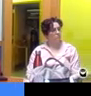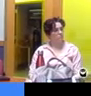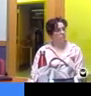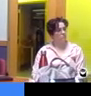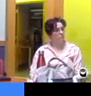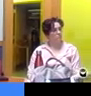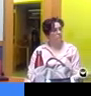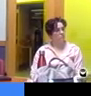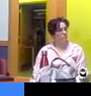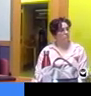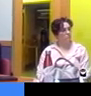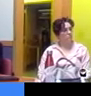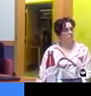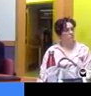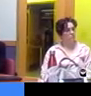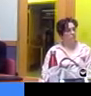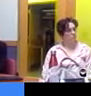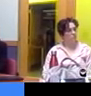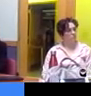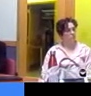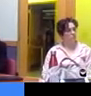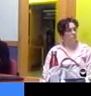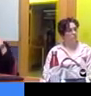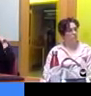triggering or activating for them inside of a visit like this?